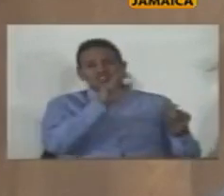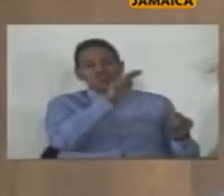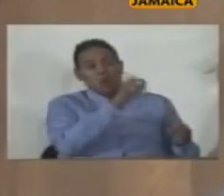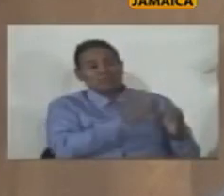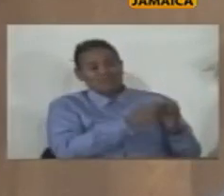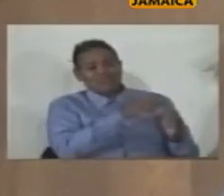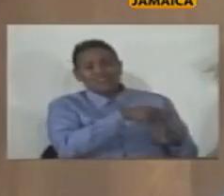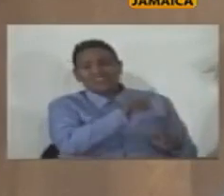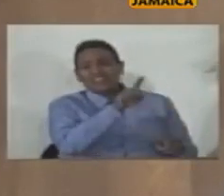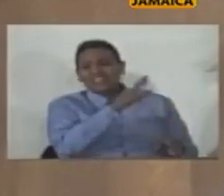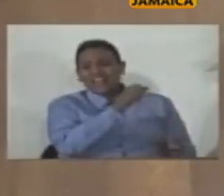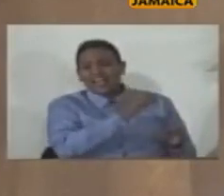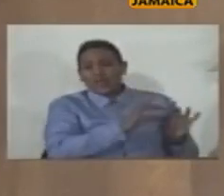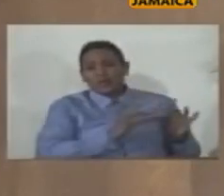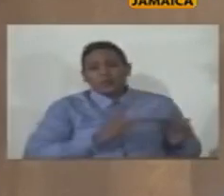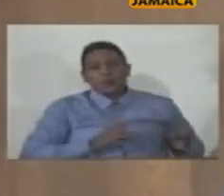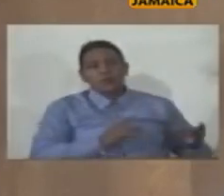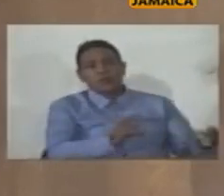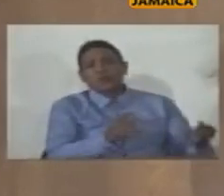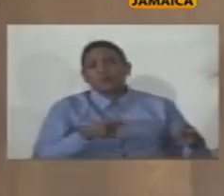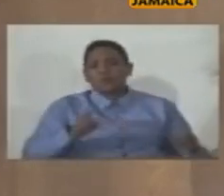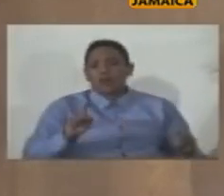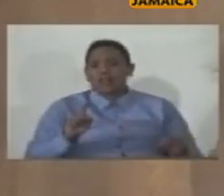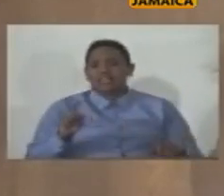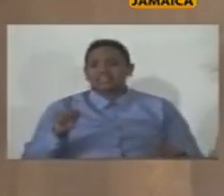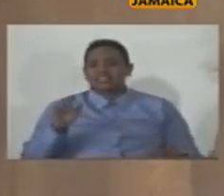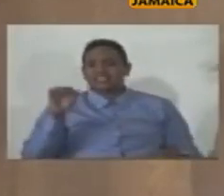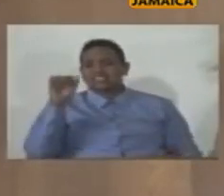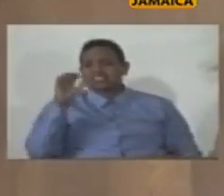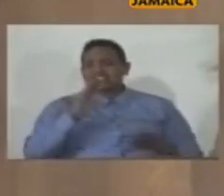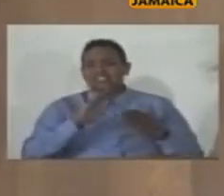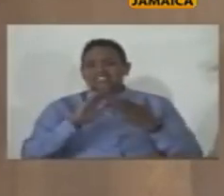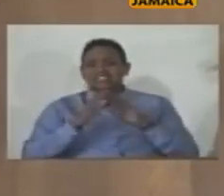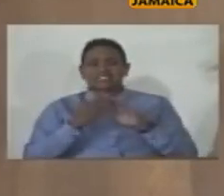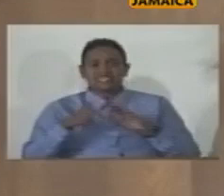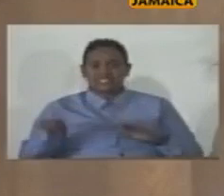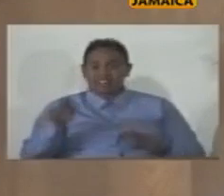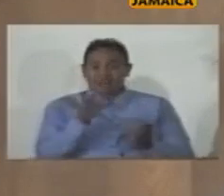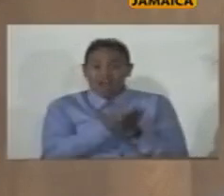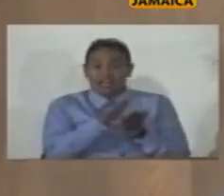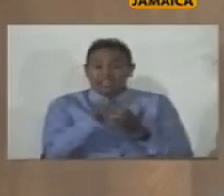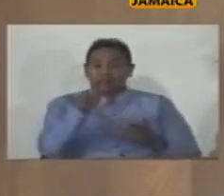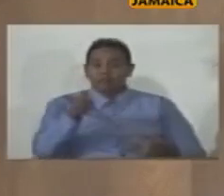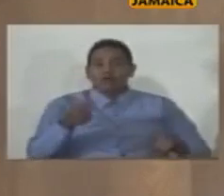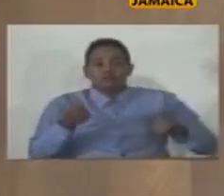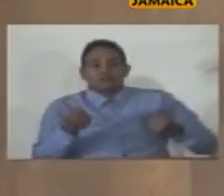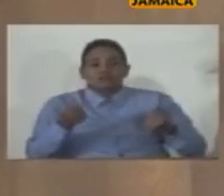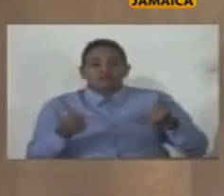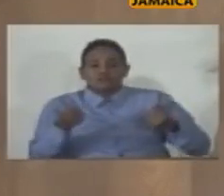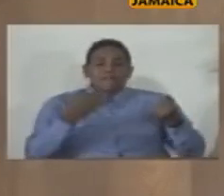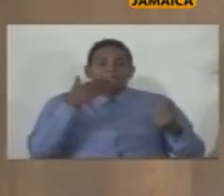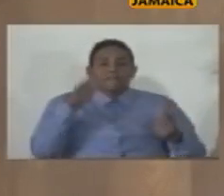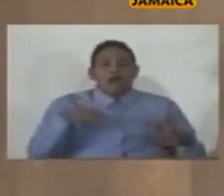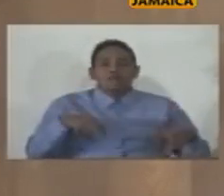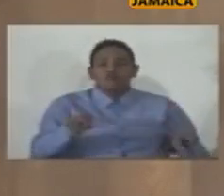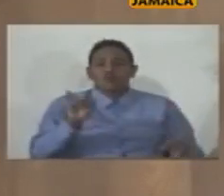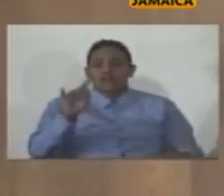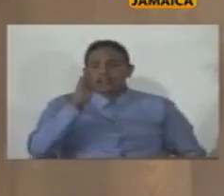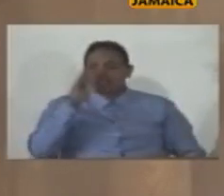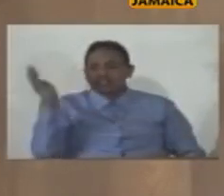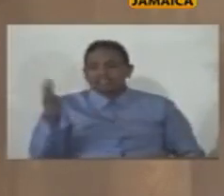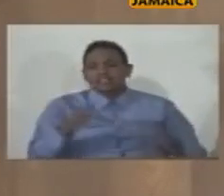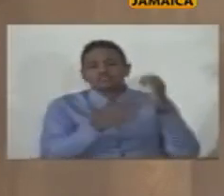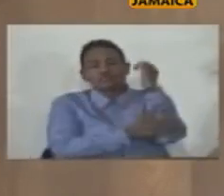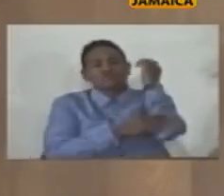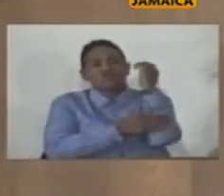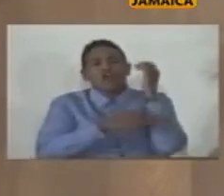They get carpet, while the citizens of Downs Alligator Pond have nowhere to drive. This kind of neglect to rural